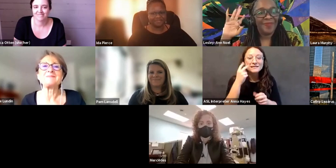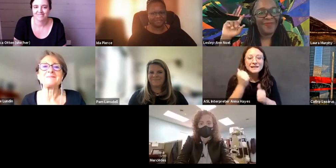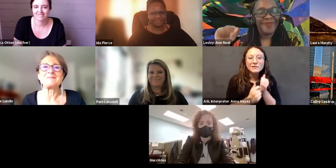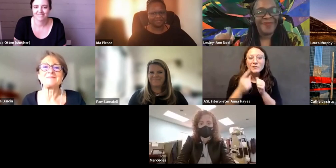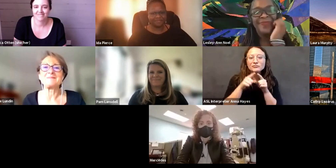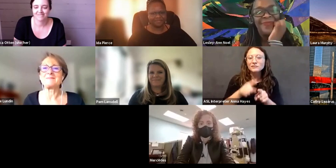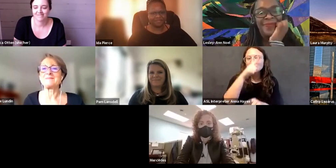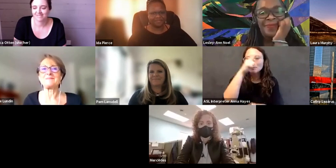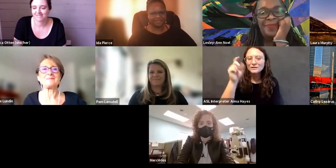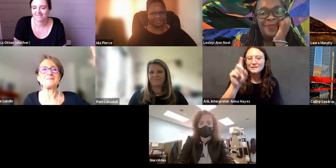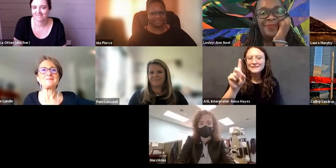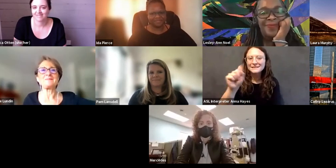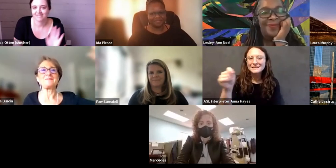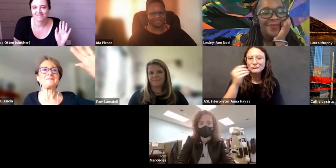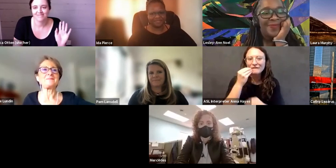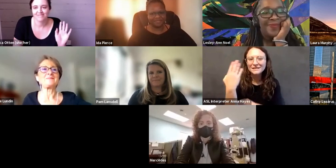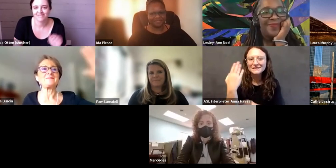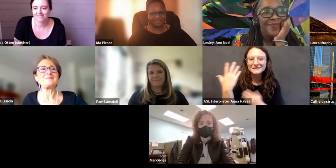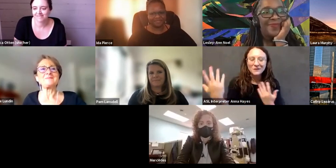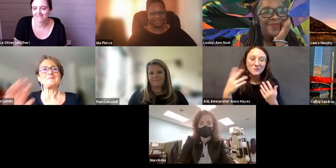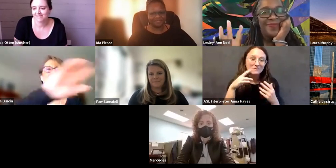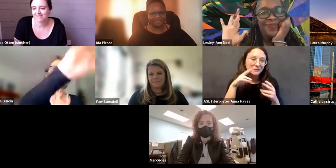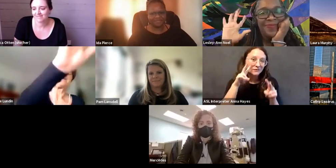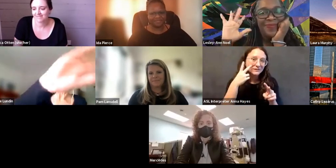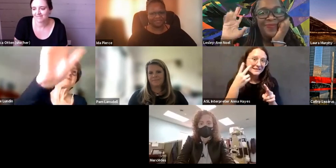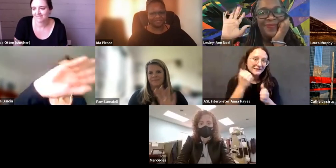you for being here and continuing to be part of this community.